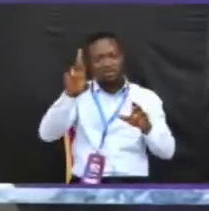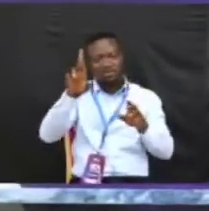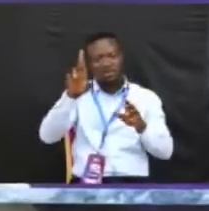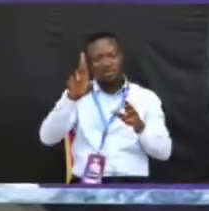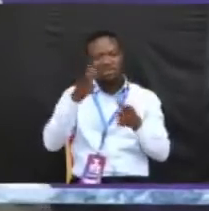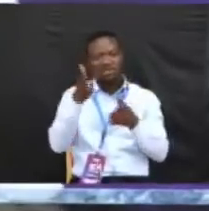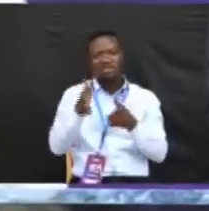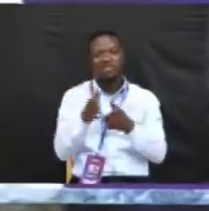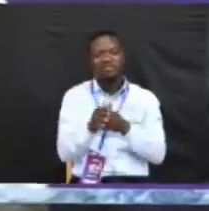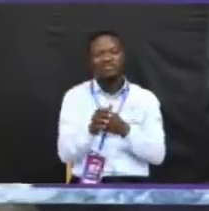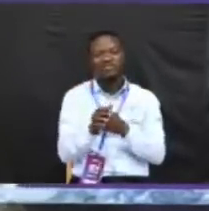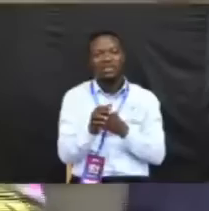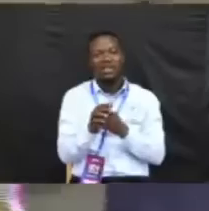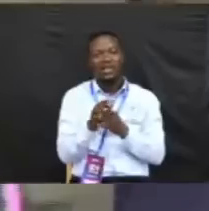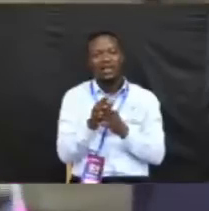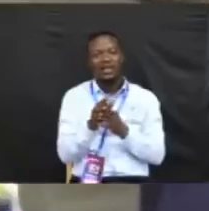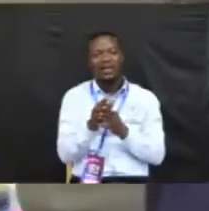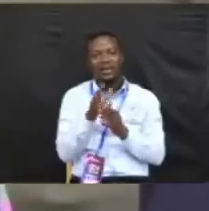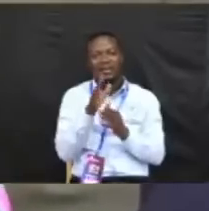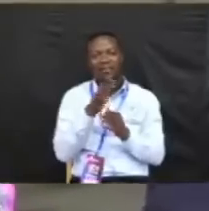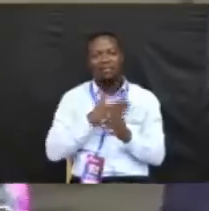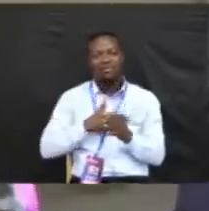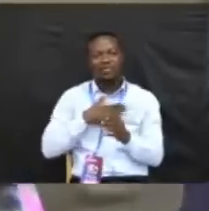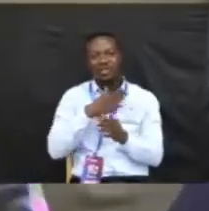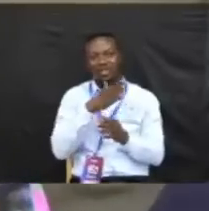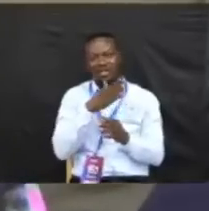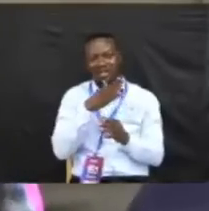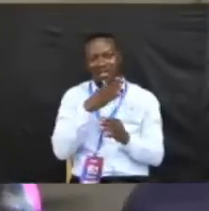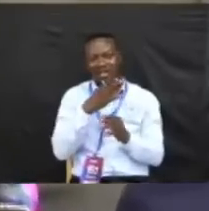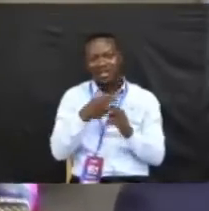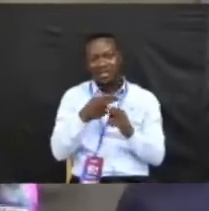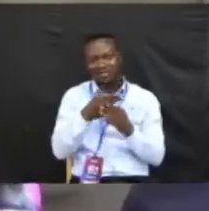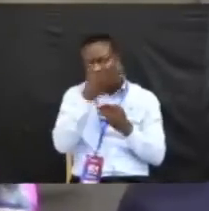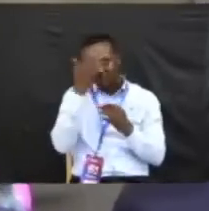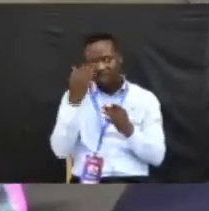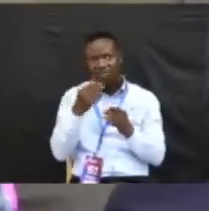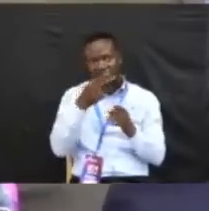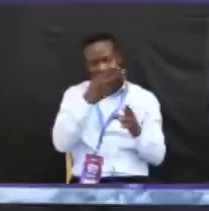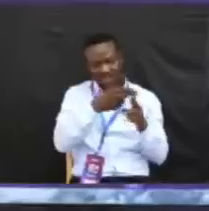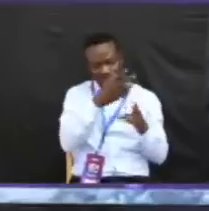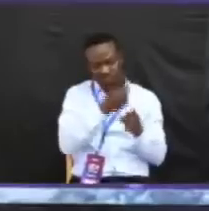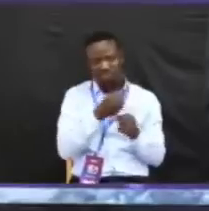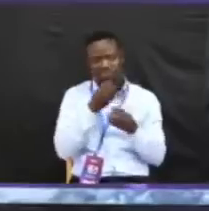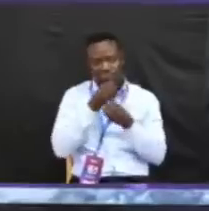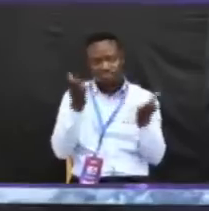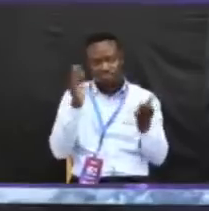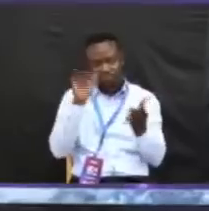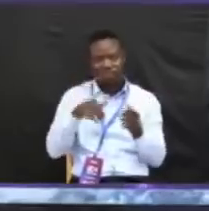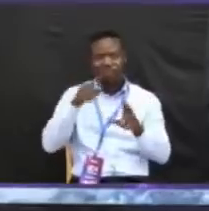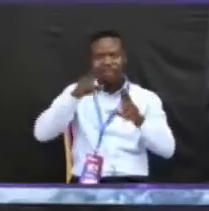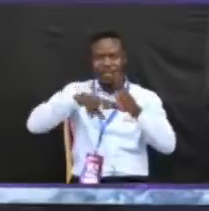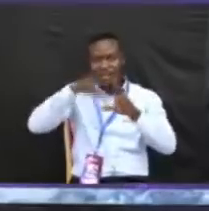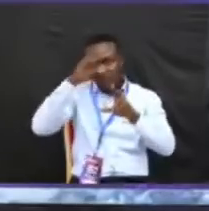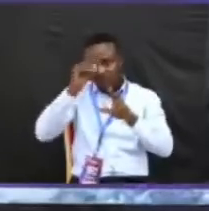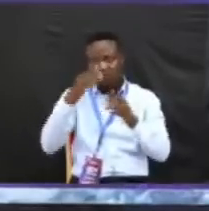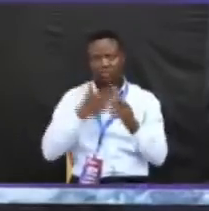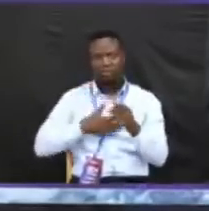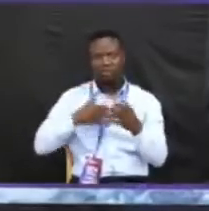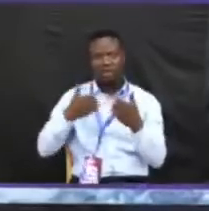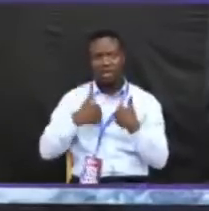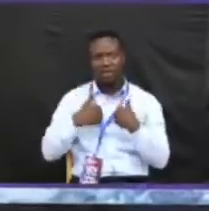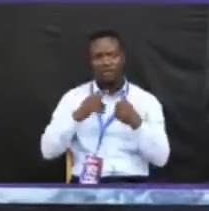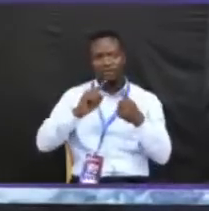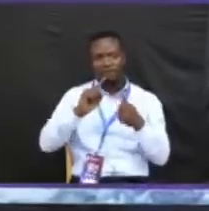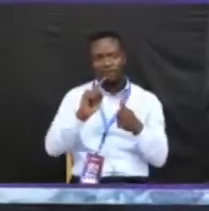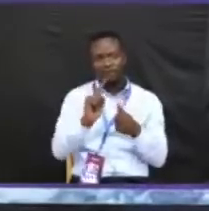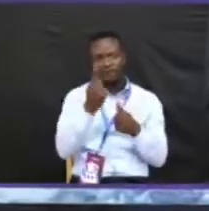Madame, forgive me for not getting your name. I'll get it and come back later. SH we have the